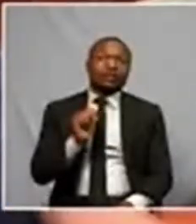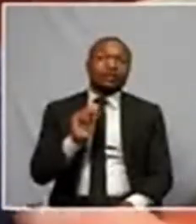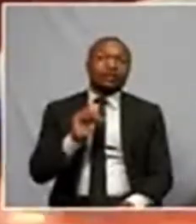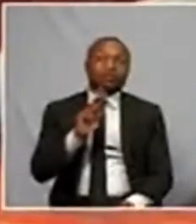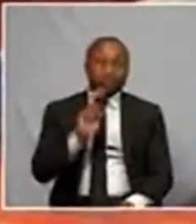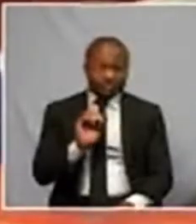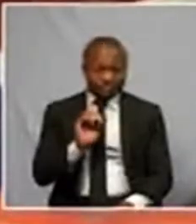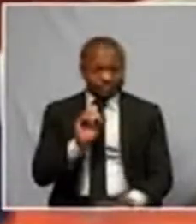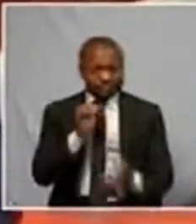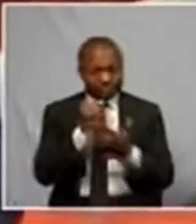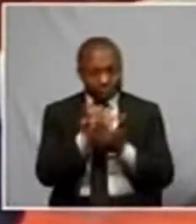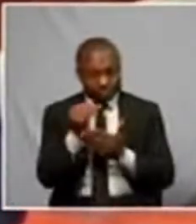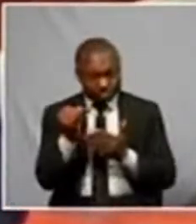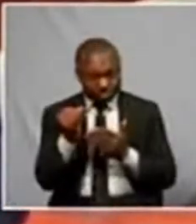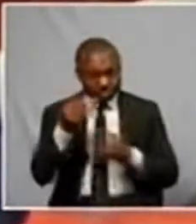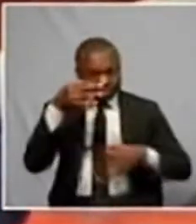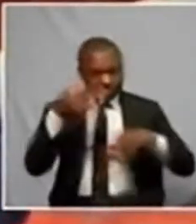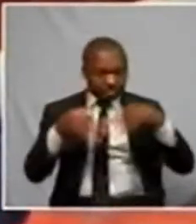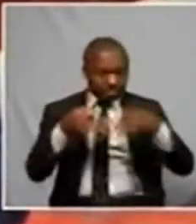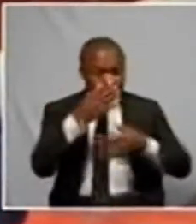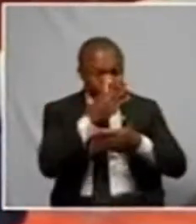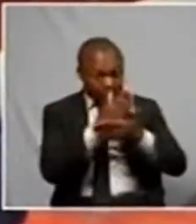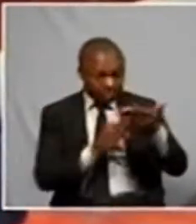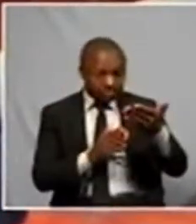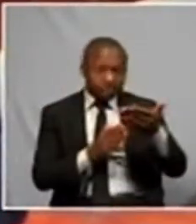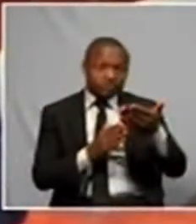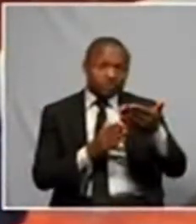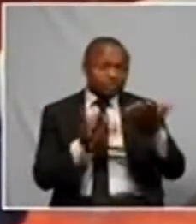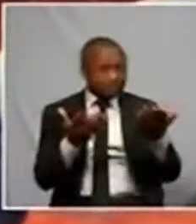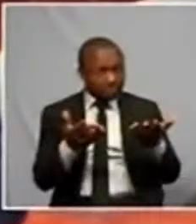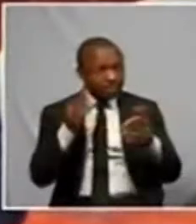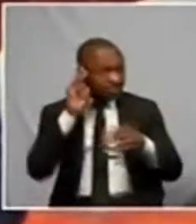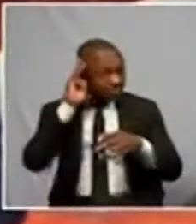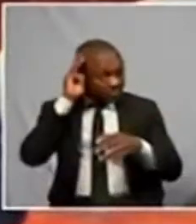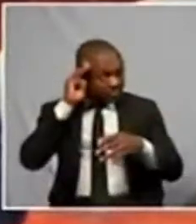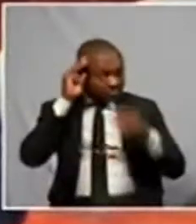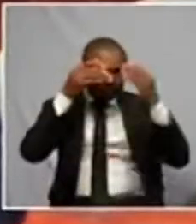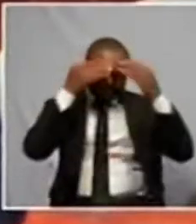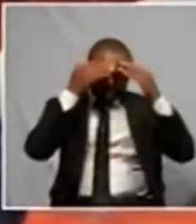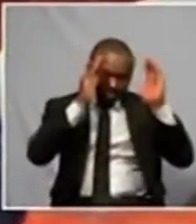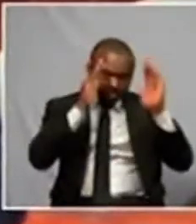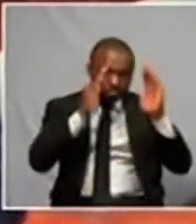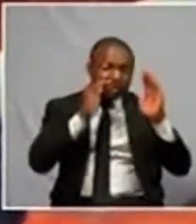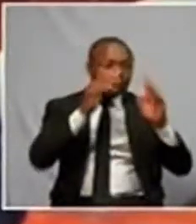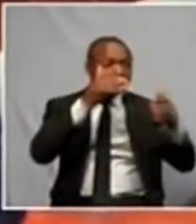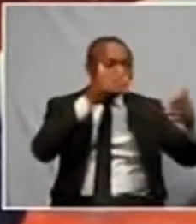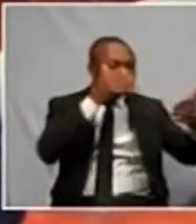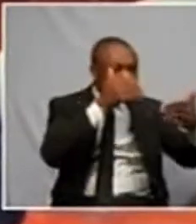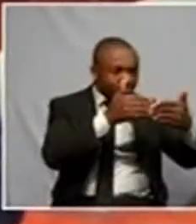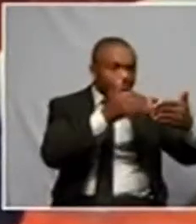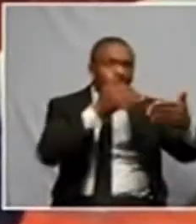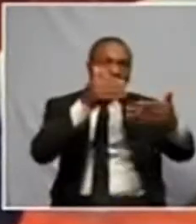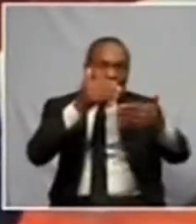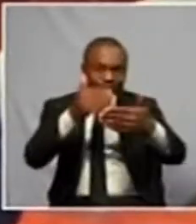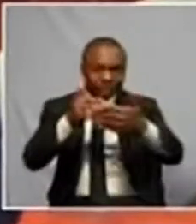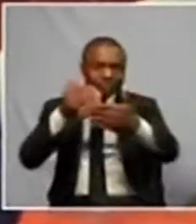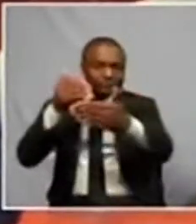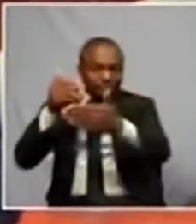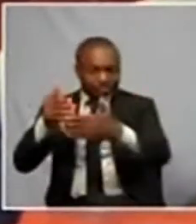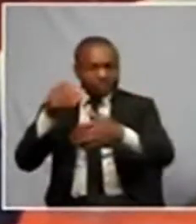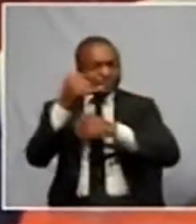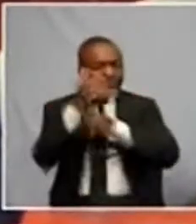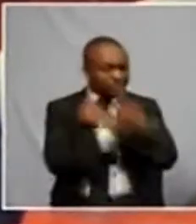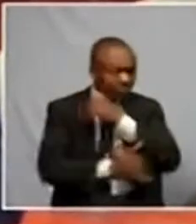of whether the ministry is aware of neighboring countries that would